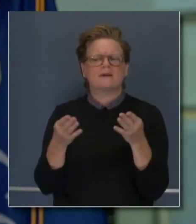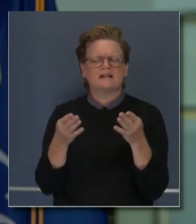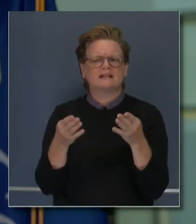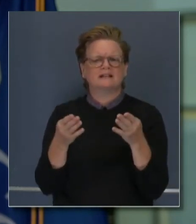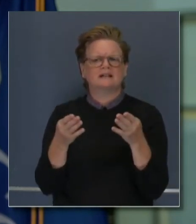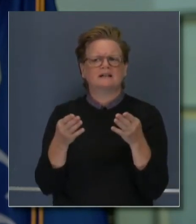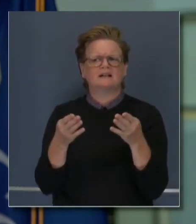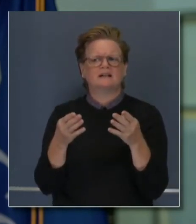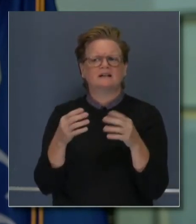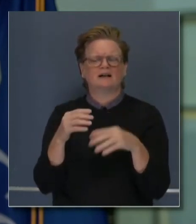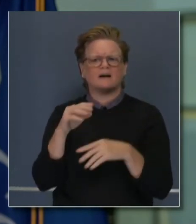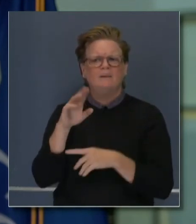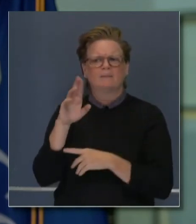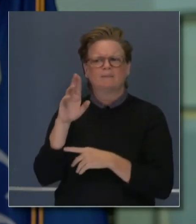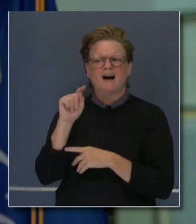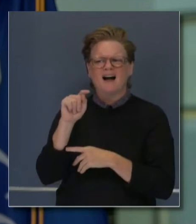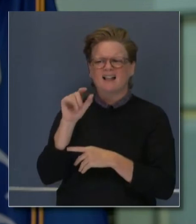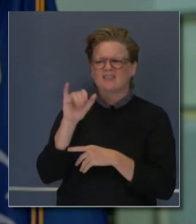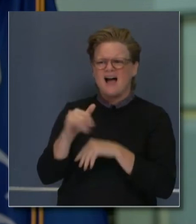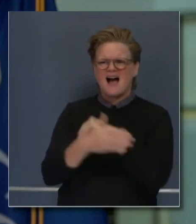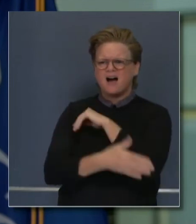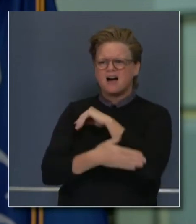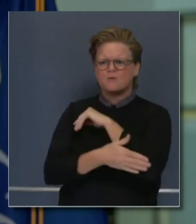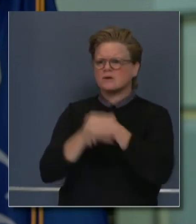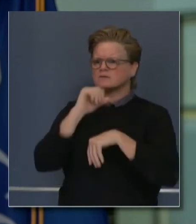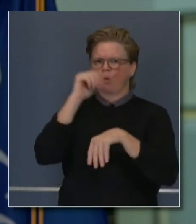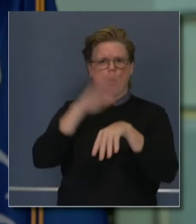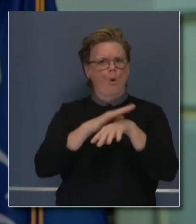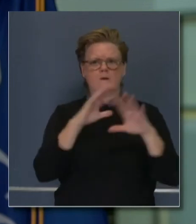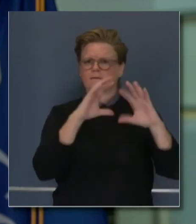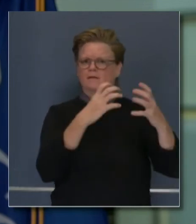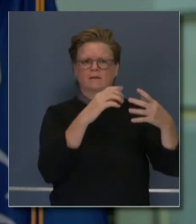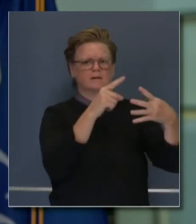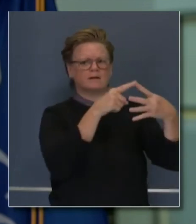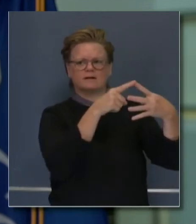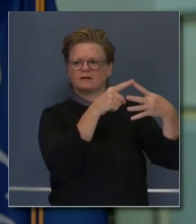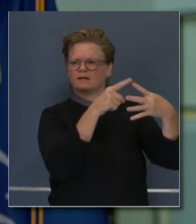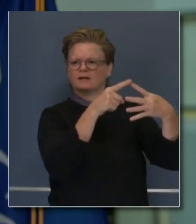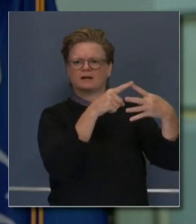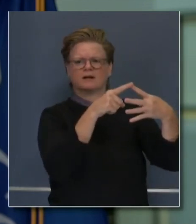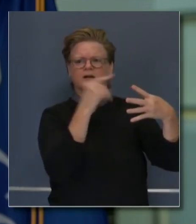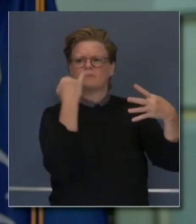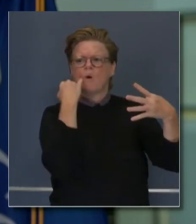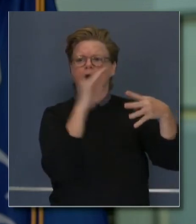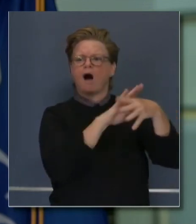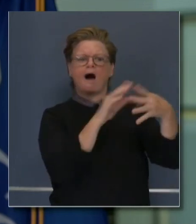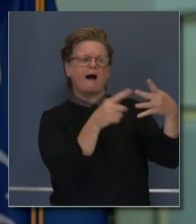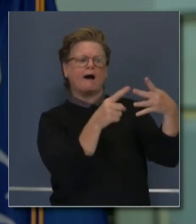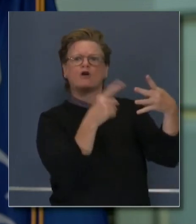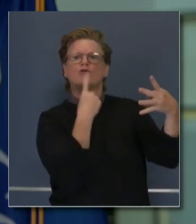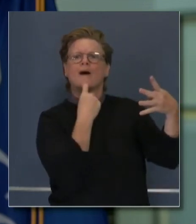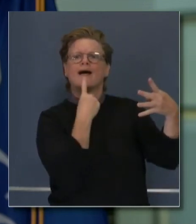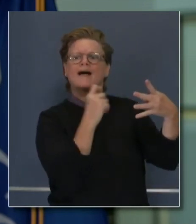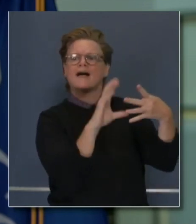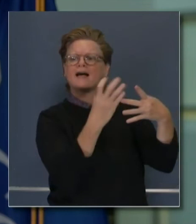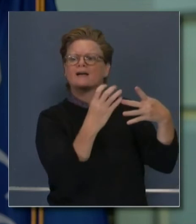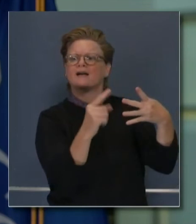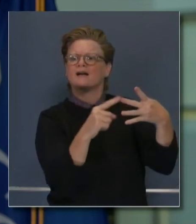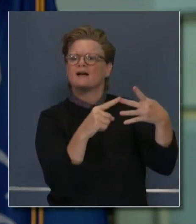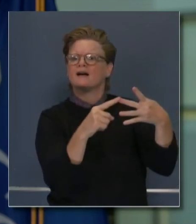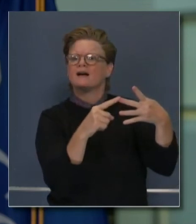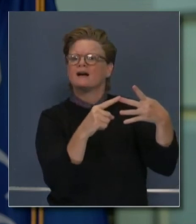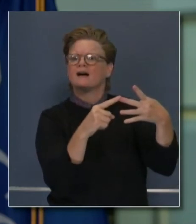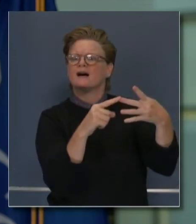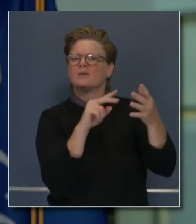list into now the red tier, or tier 2, that with 14 days or 2 weeks